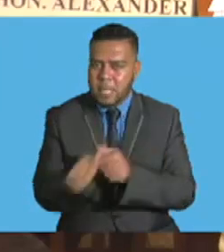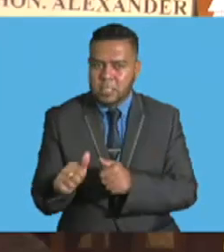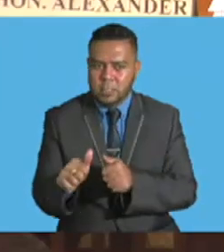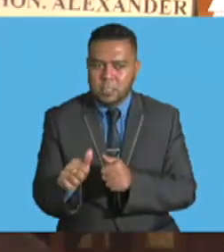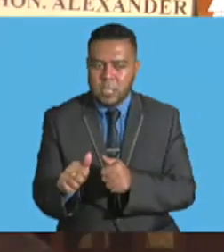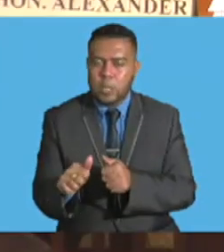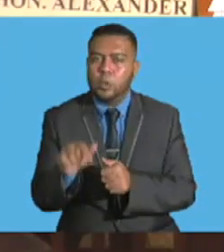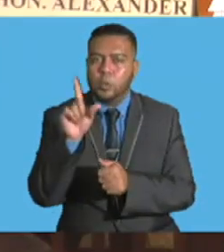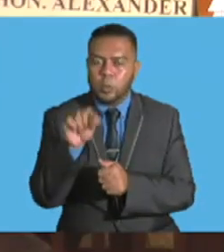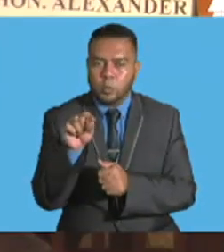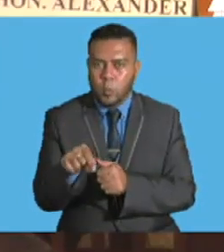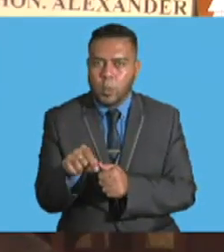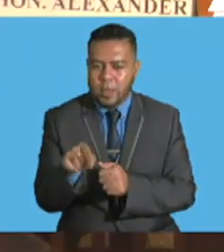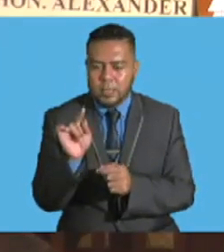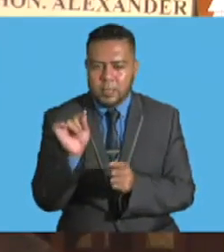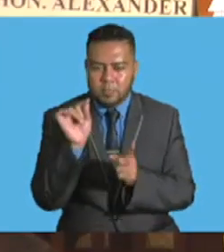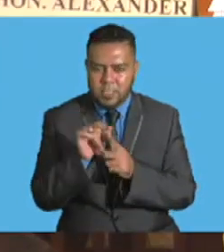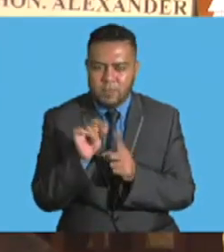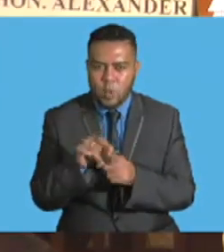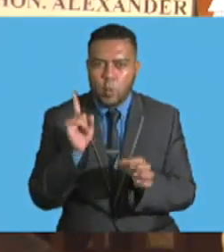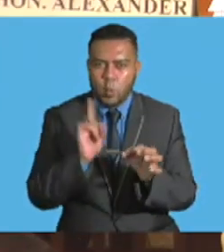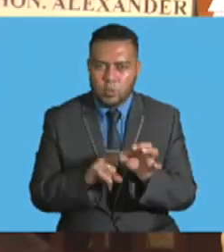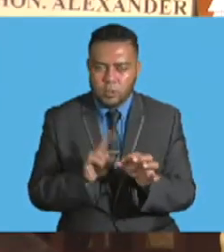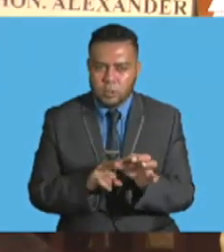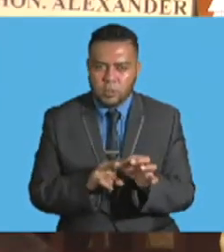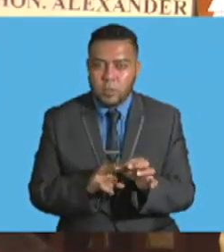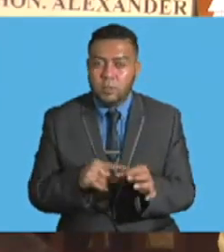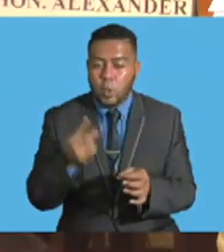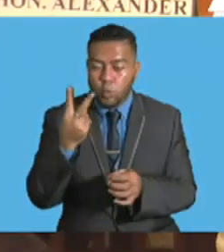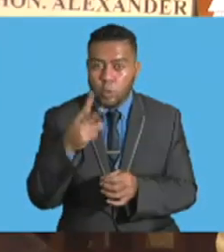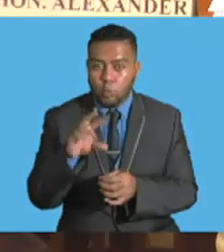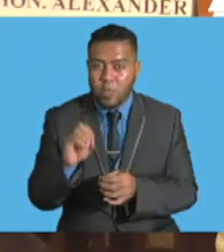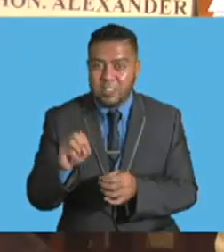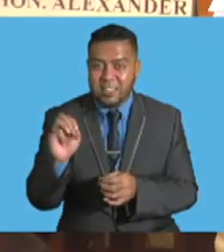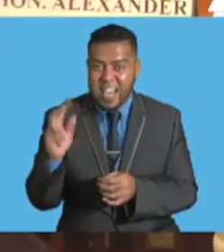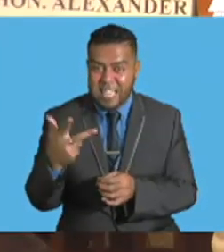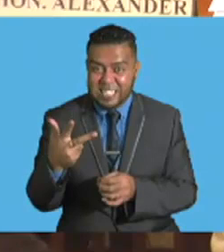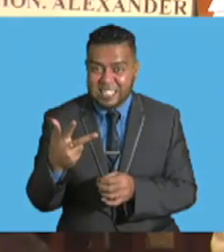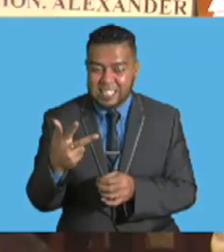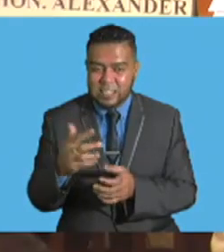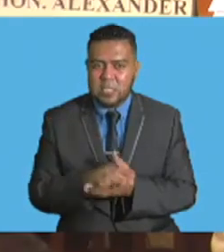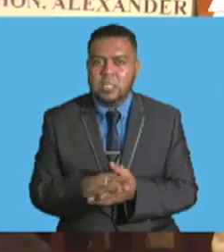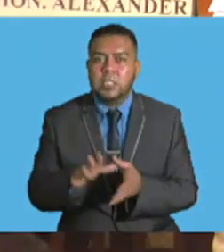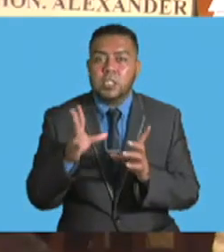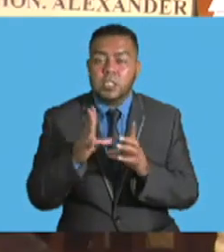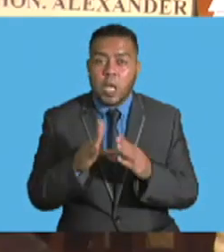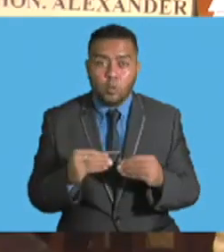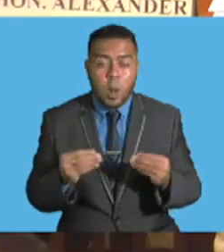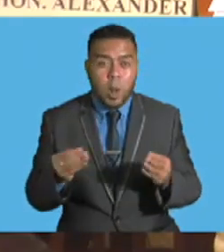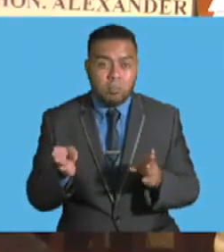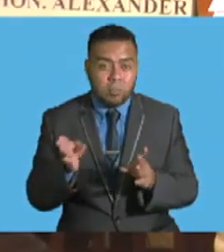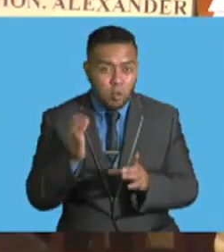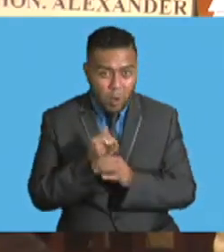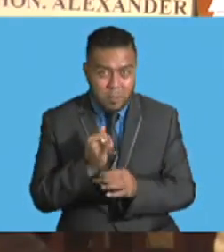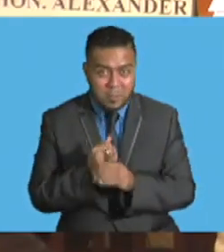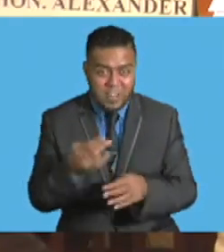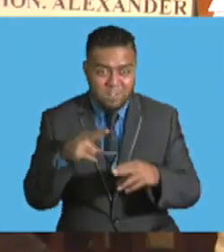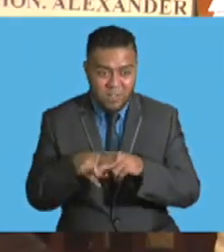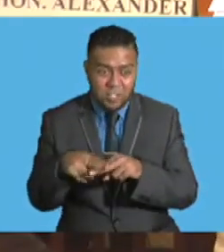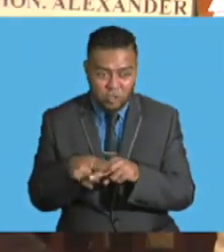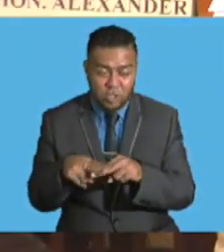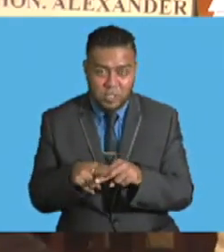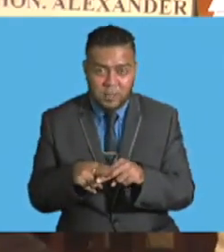deal with that particular question. If we're to look at 2008, sexual offenses in Fiji were